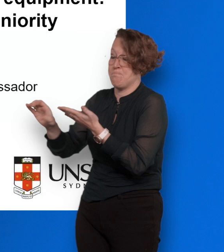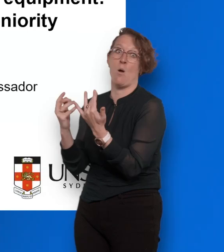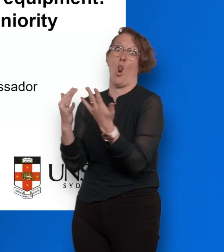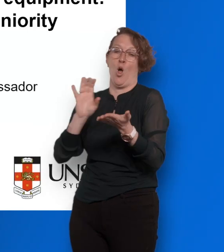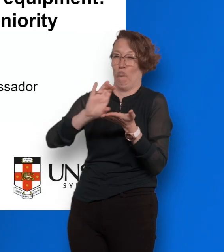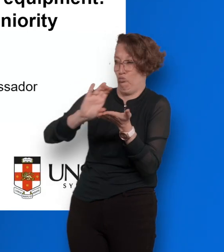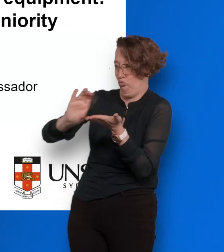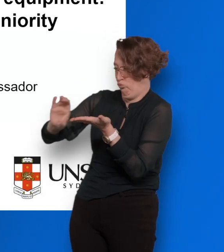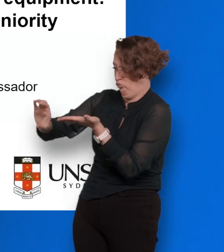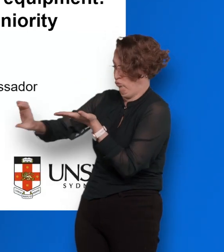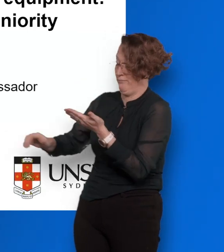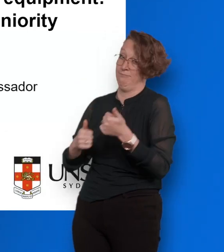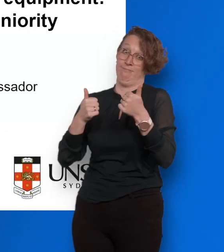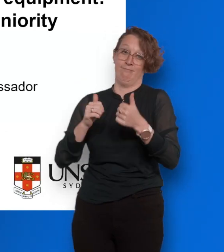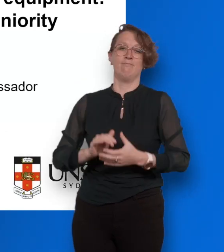them.